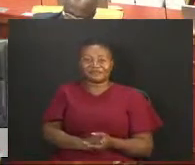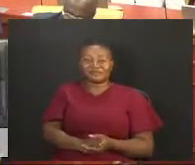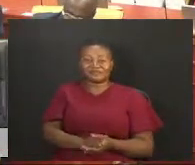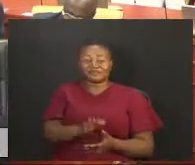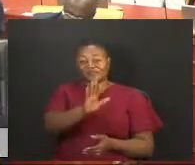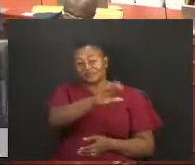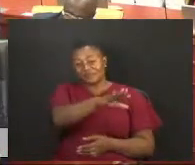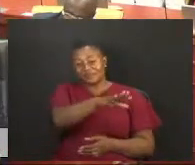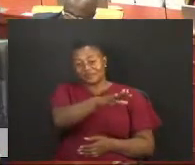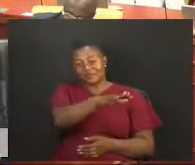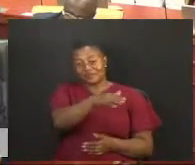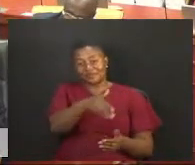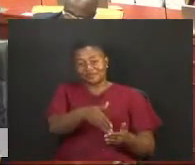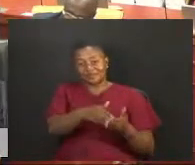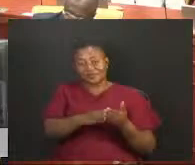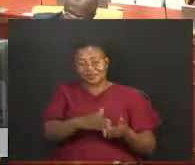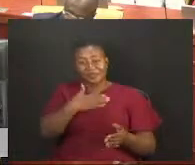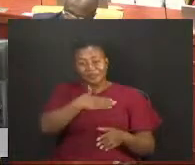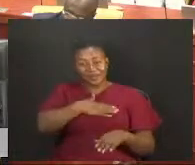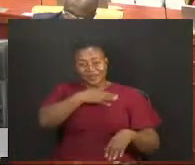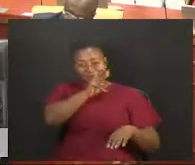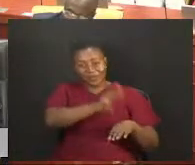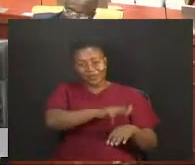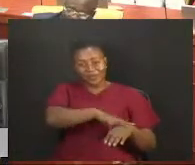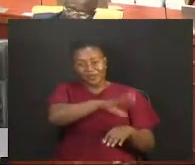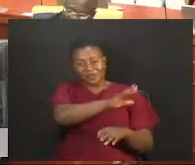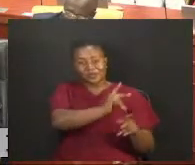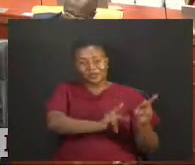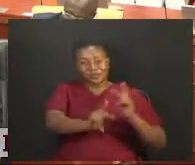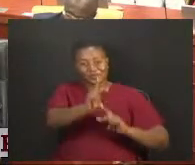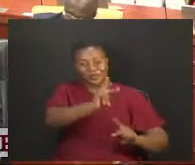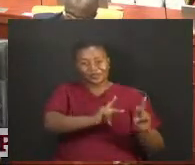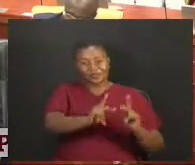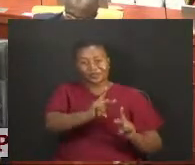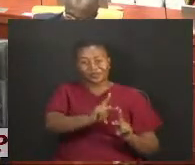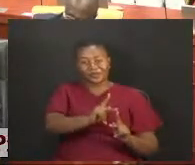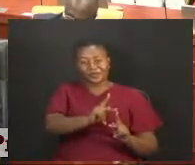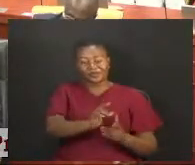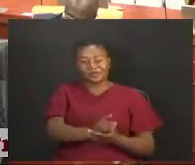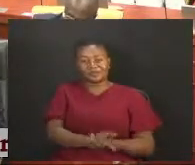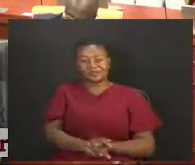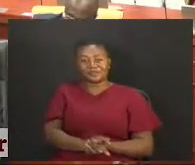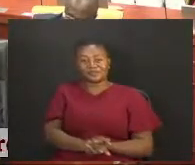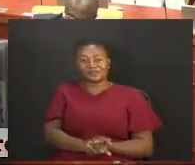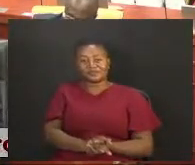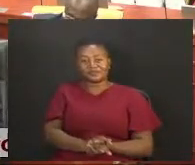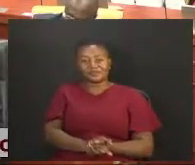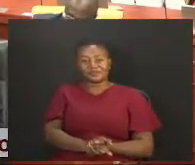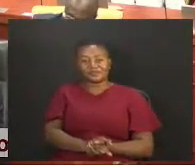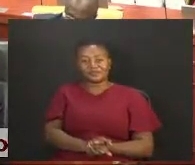Leader, put your house in order. Honorable Majority Watch Leader. your back.